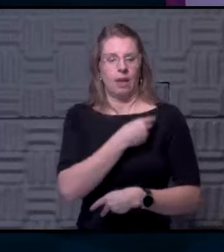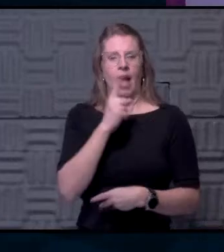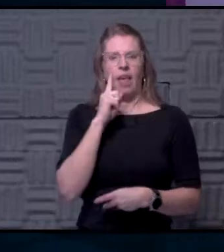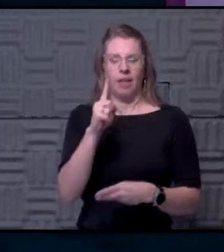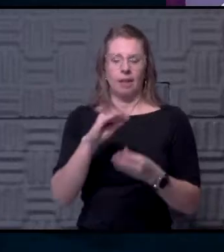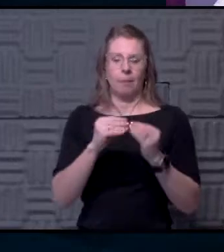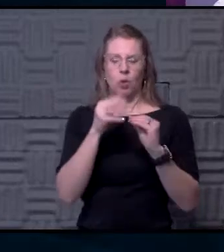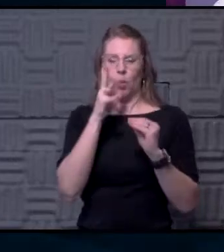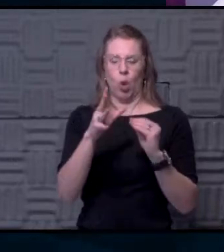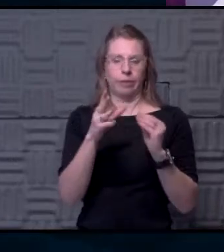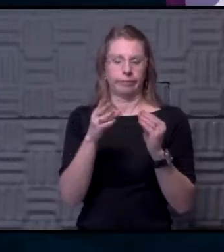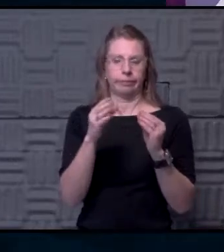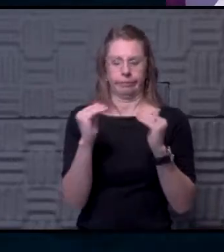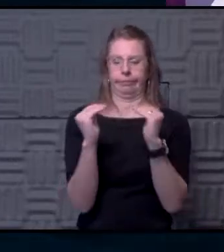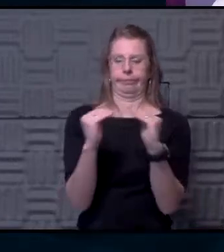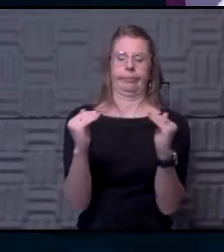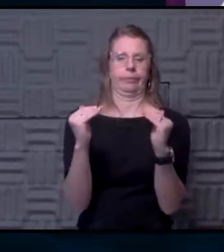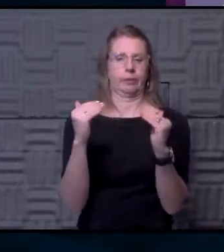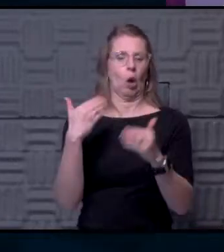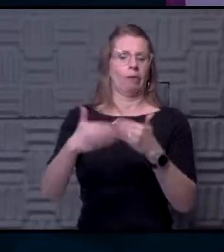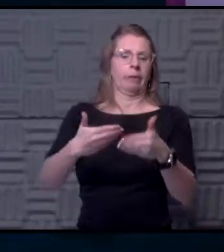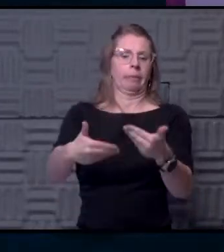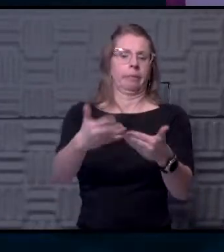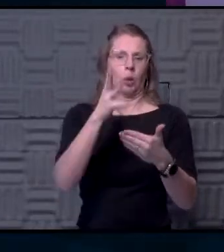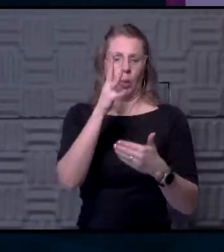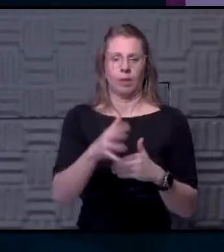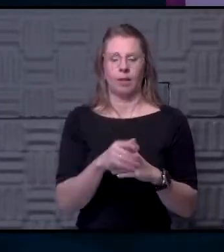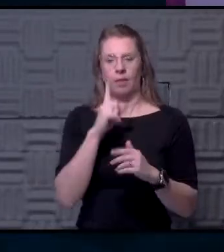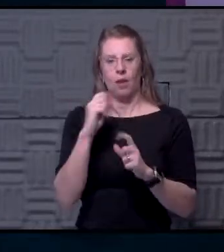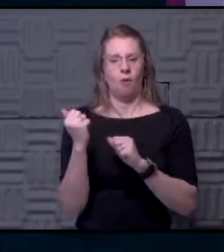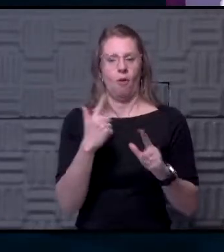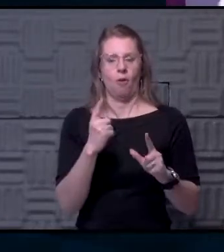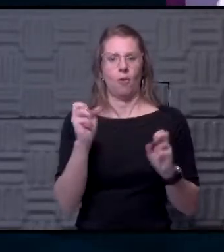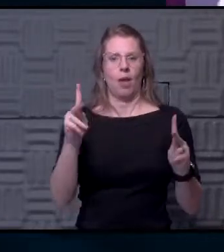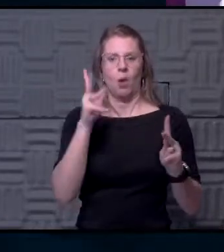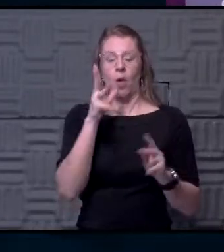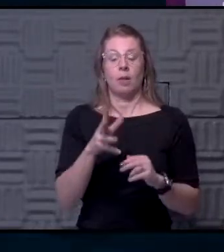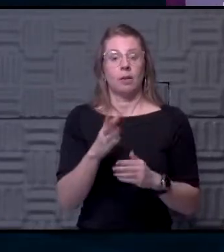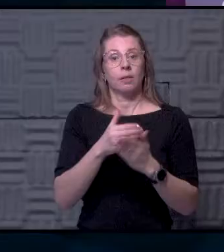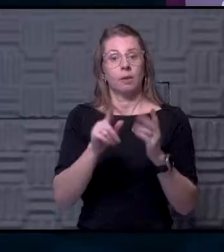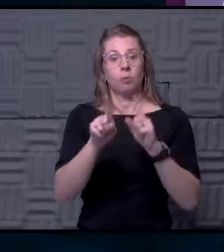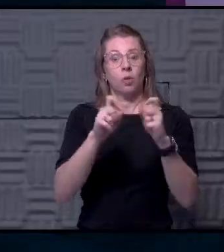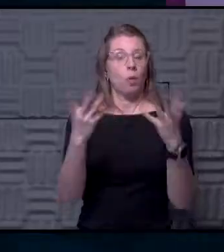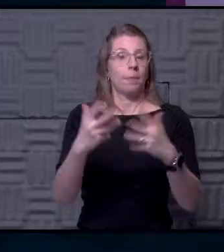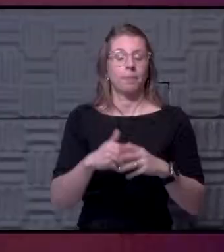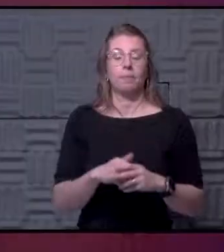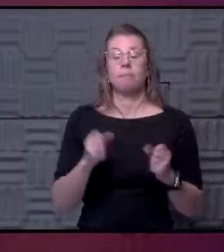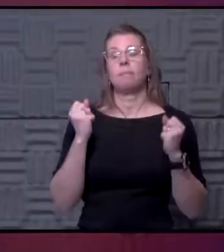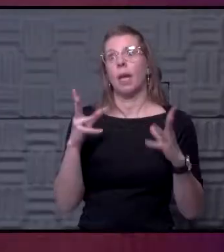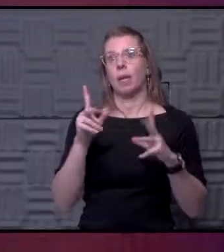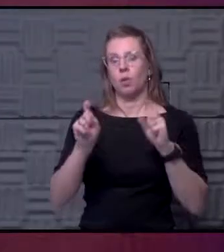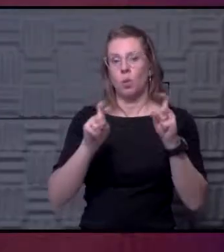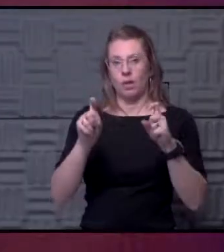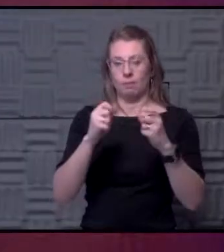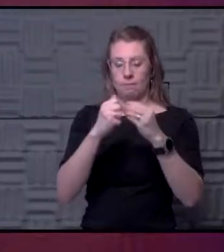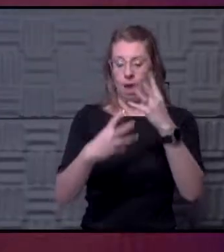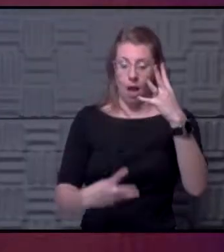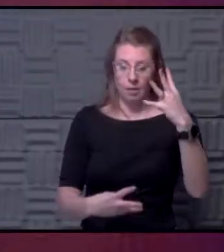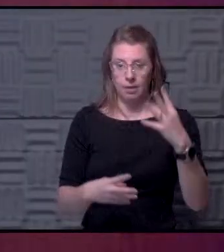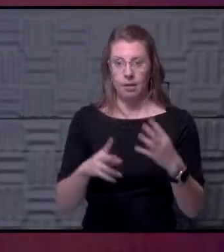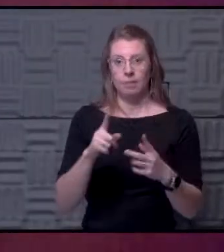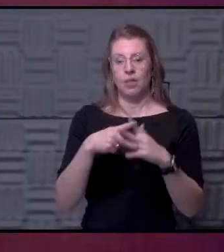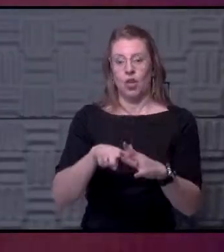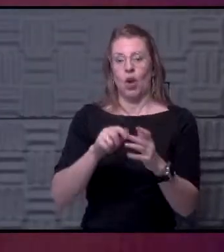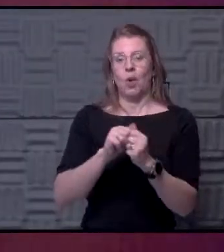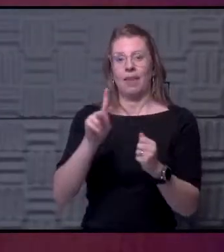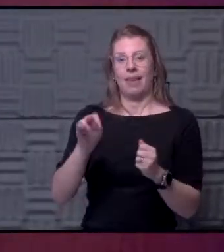over time, so I think we'd probably all be okay, so. All right, let's see what questions. I bet there's some questions out there. Yeah, we've got a lot of them, and they're a mashup. I'm going to start with Kelly.